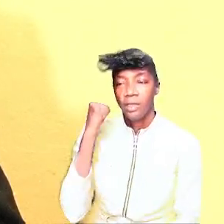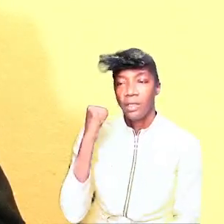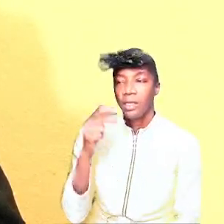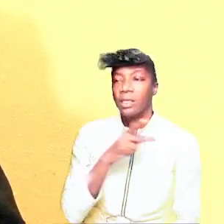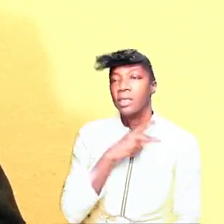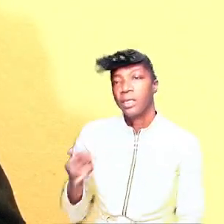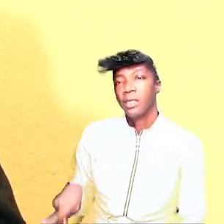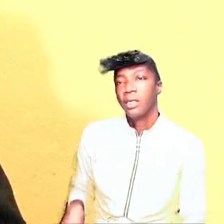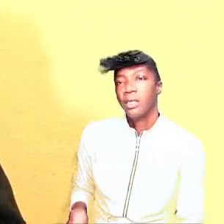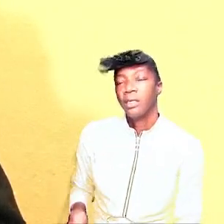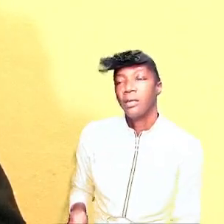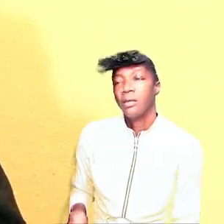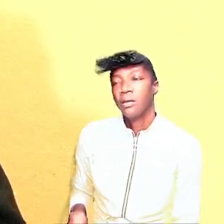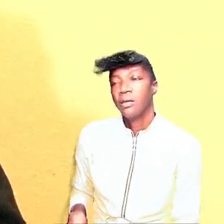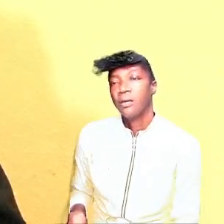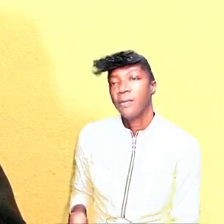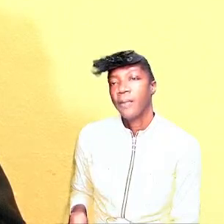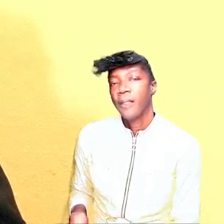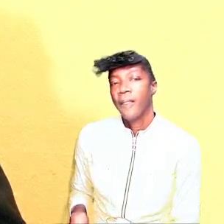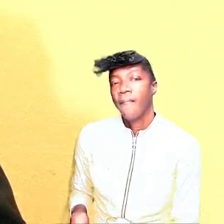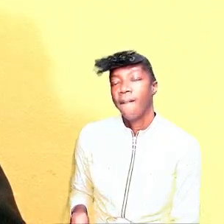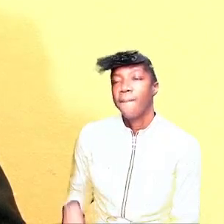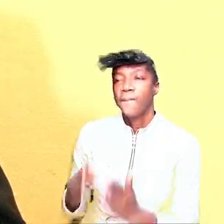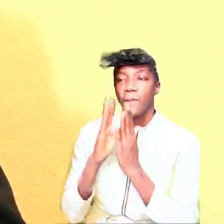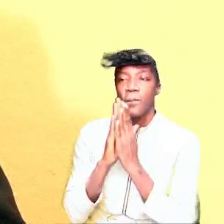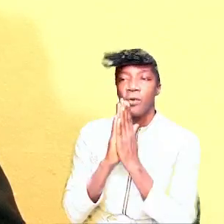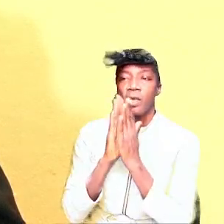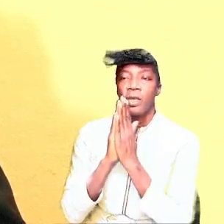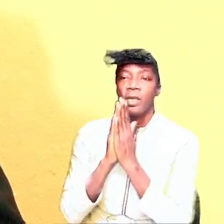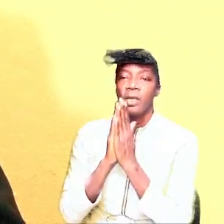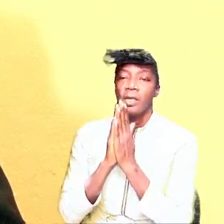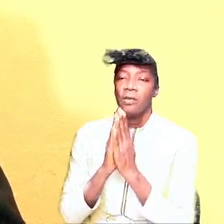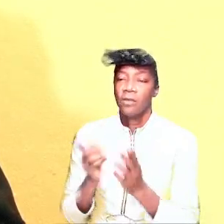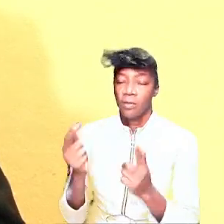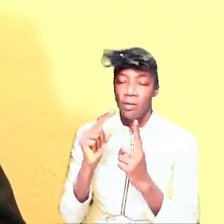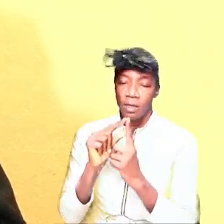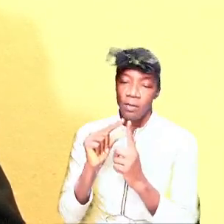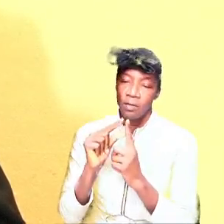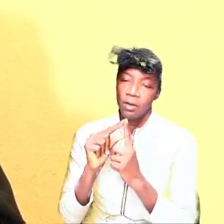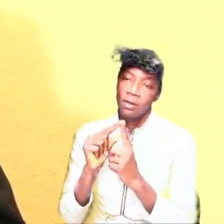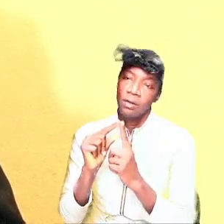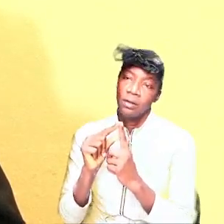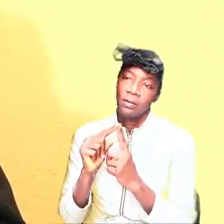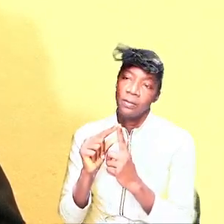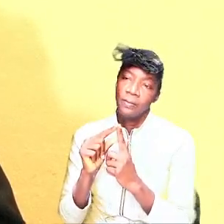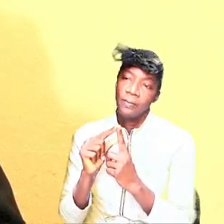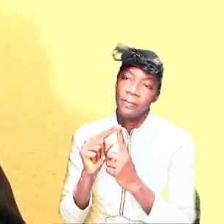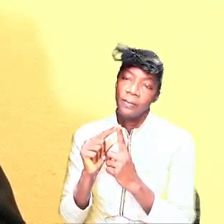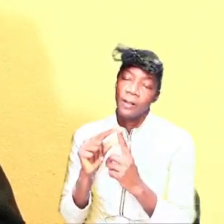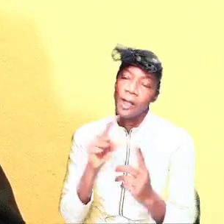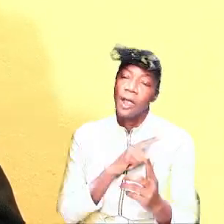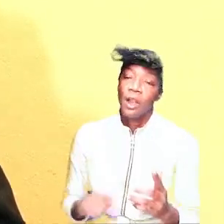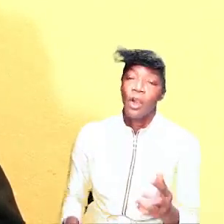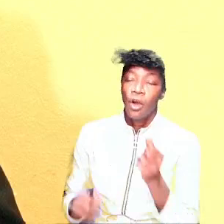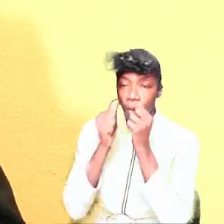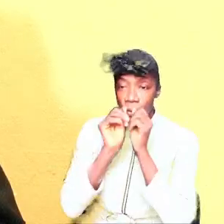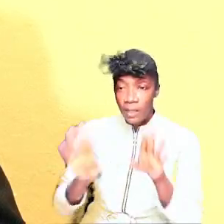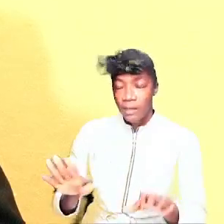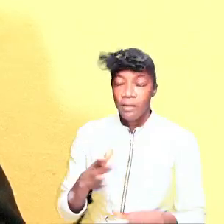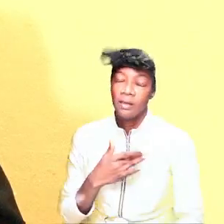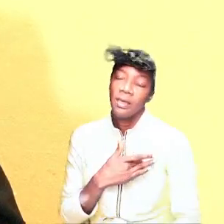Kings. And I pray that as we get in the word a little from this, that you know, the Lord will really bless your